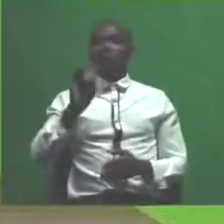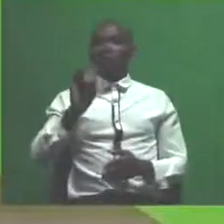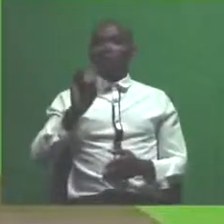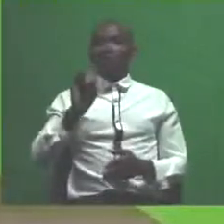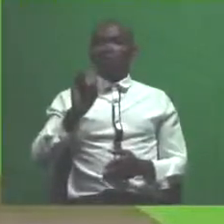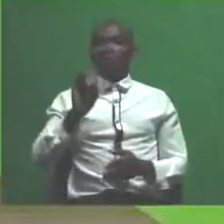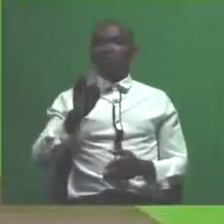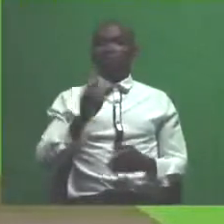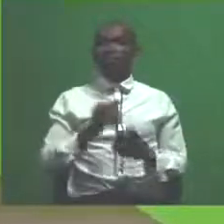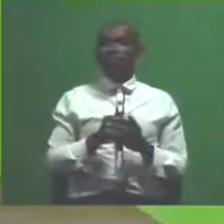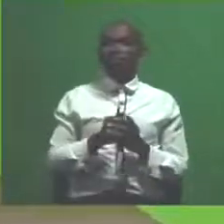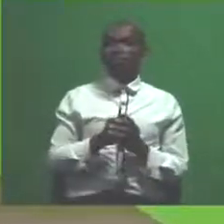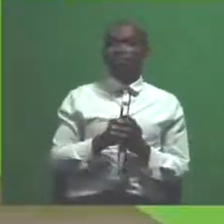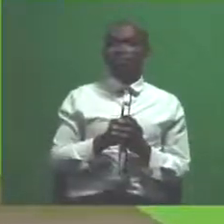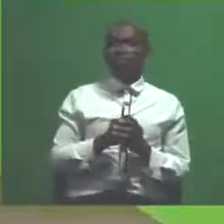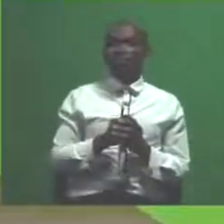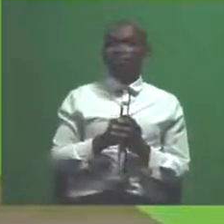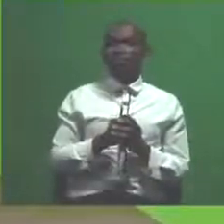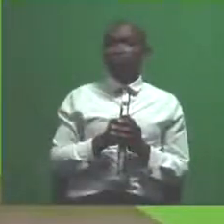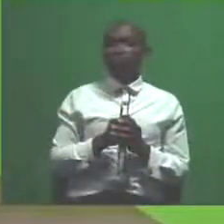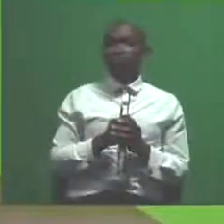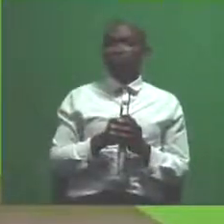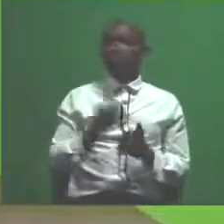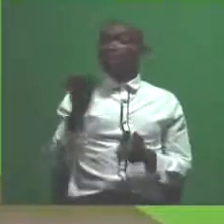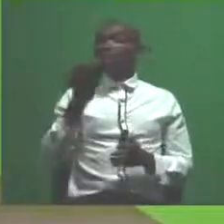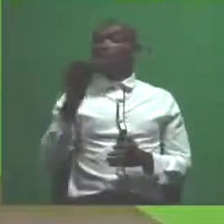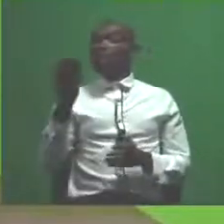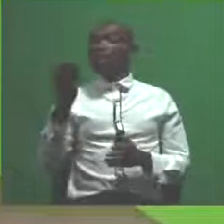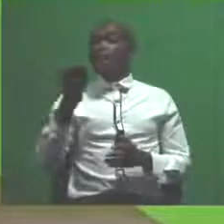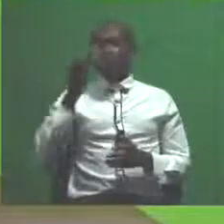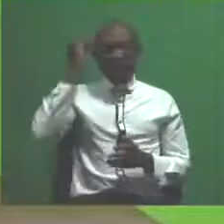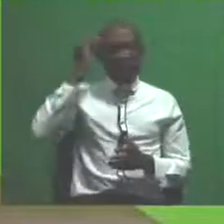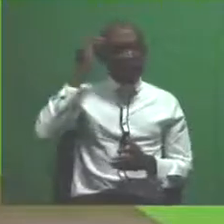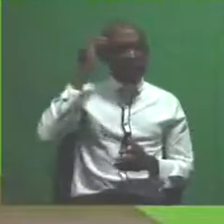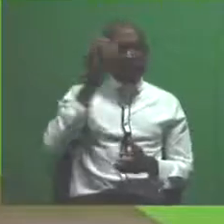said that? Is there any idea?